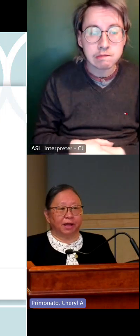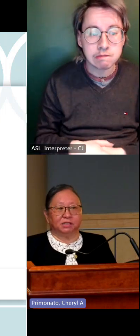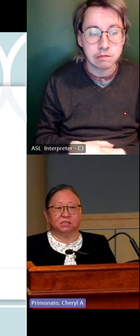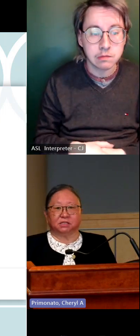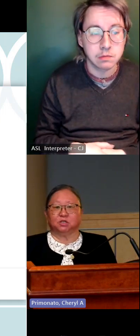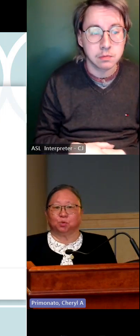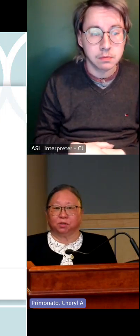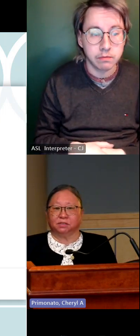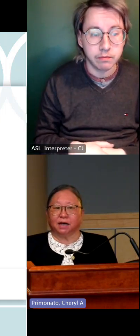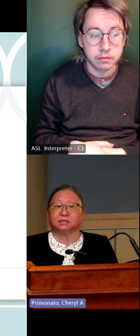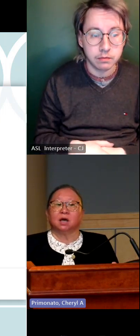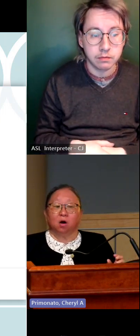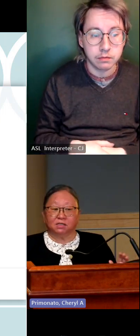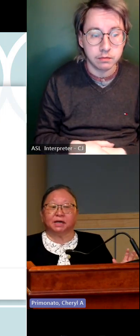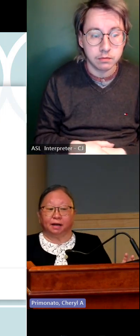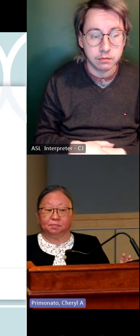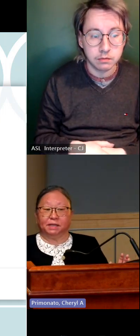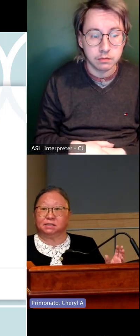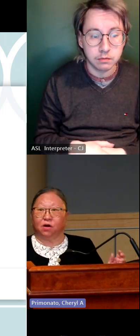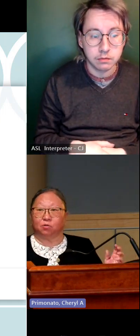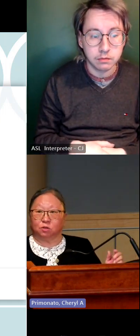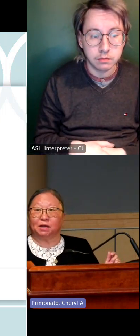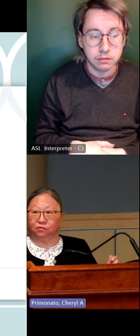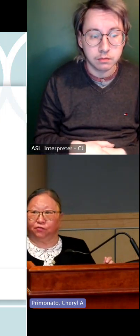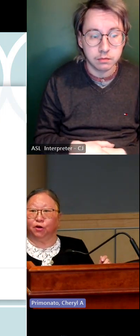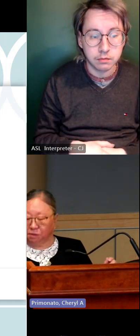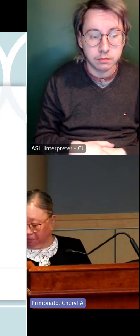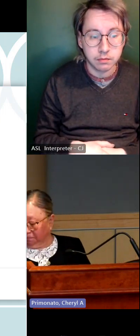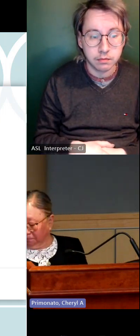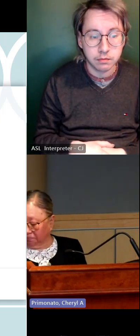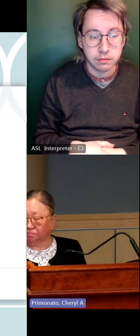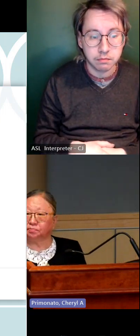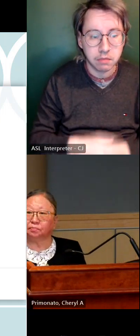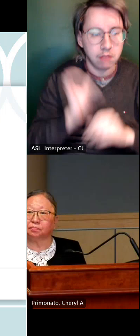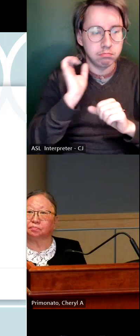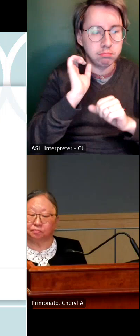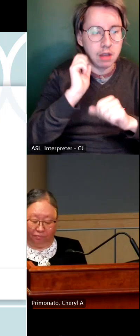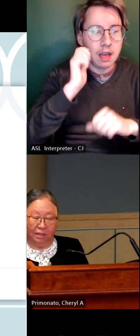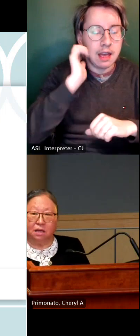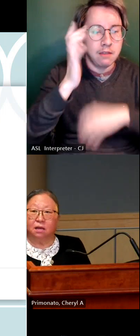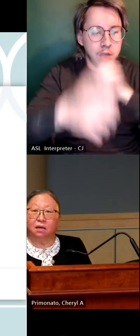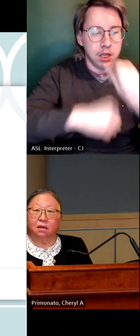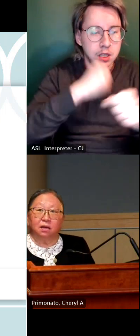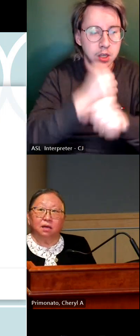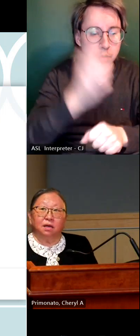all of our agencies will conduct on-site updates of our respective firms.